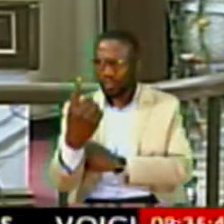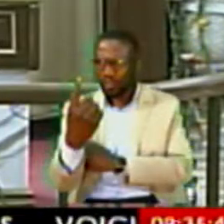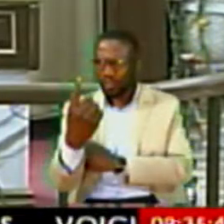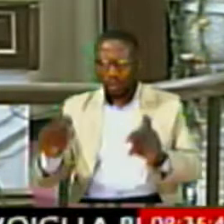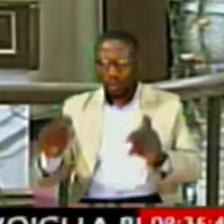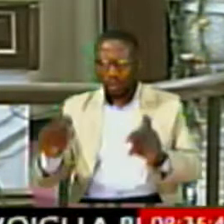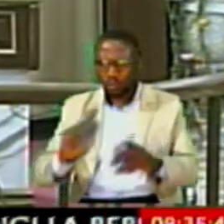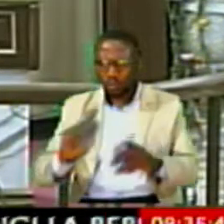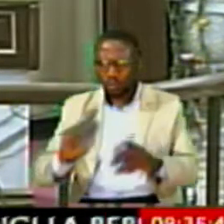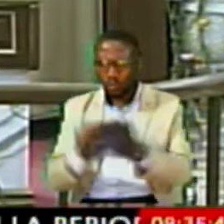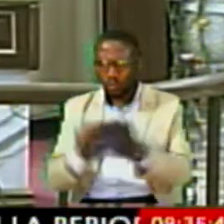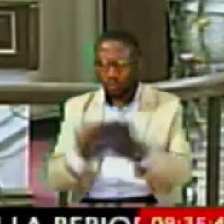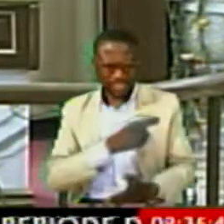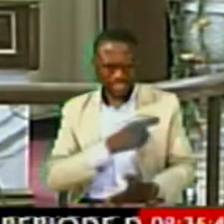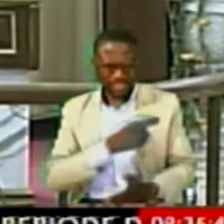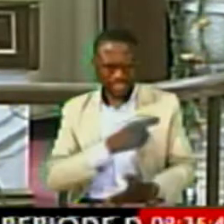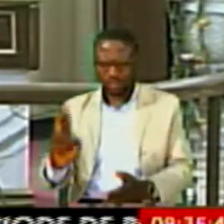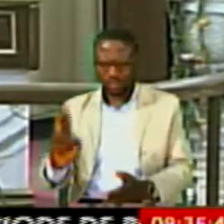croit ainsi. They believe so.